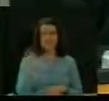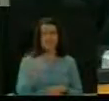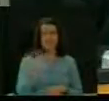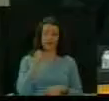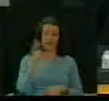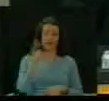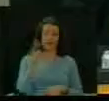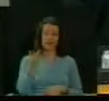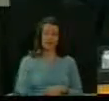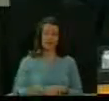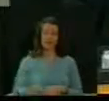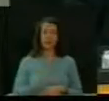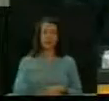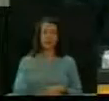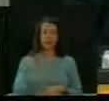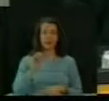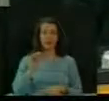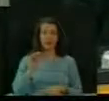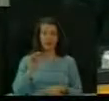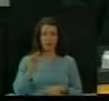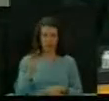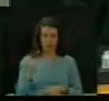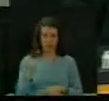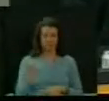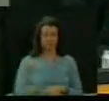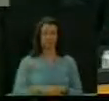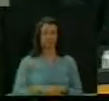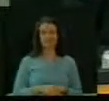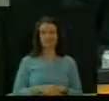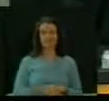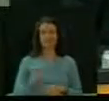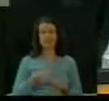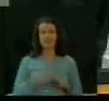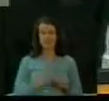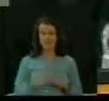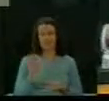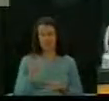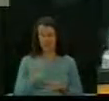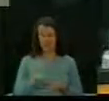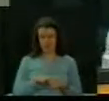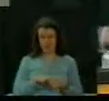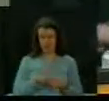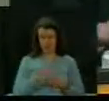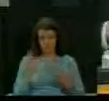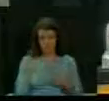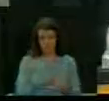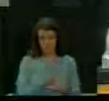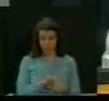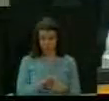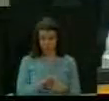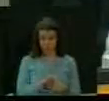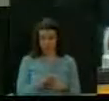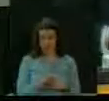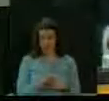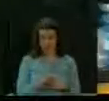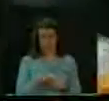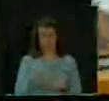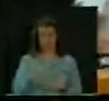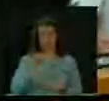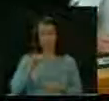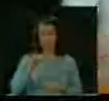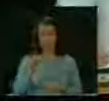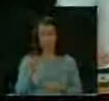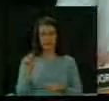understand. Okay, do we have a second? I'll second. Second by Commissioner Lambert. Okay. Starting in the